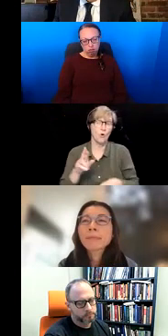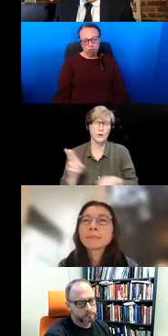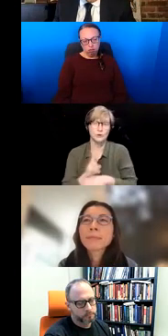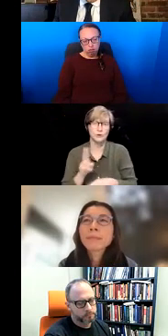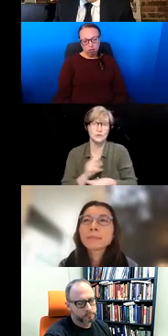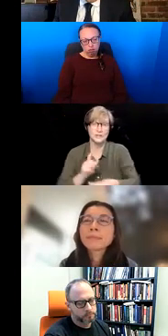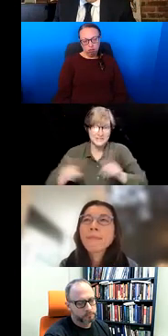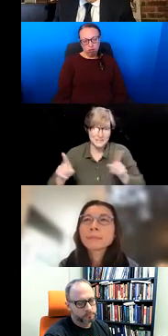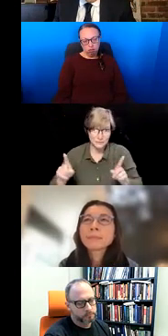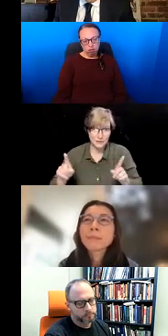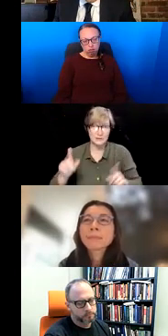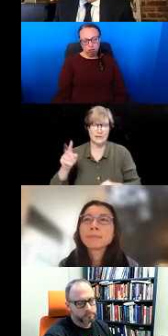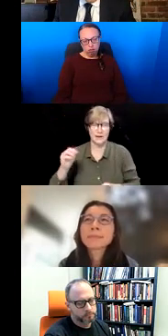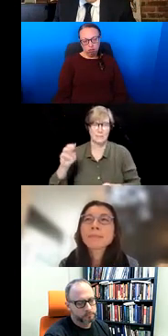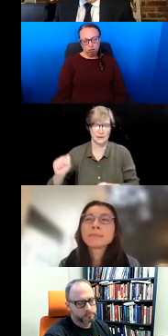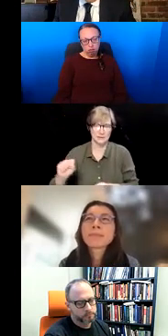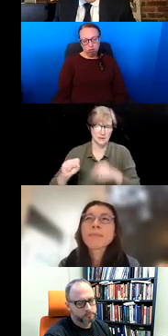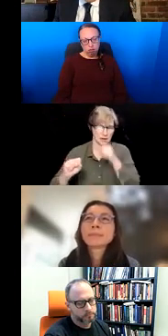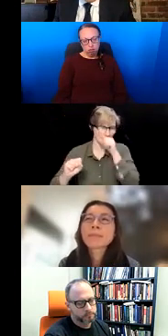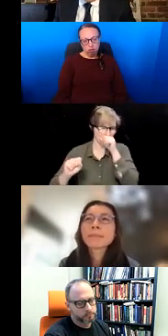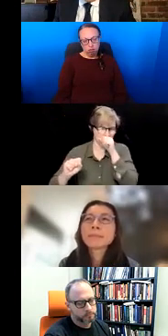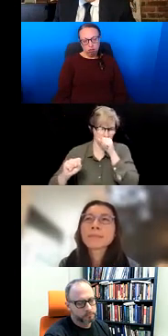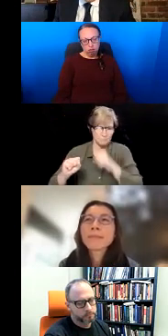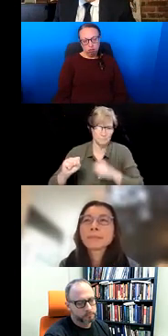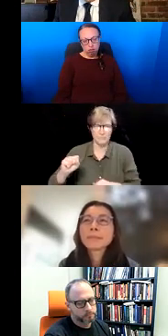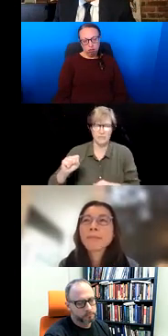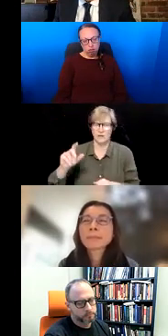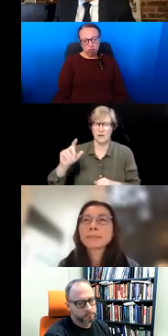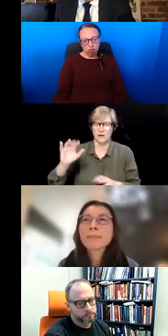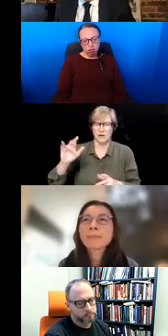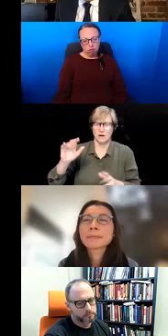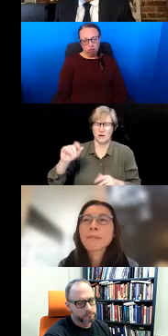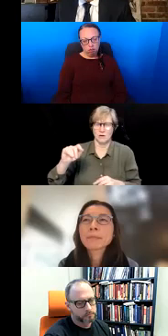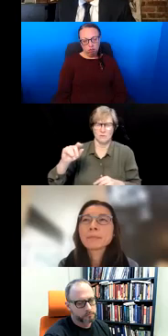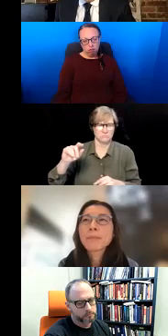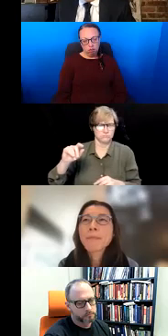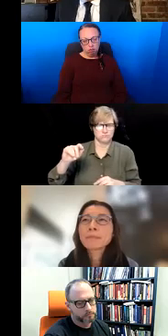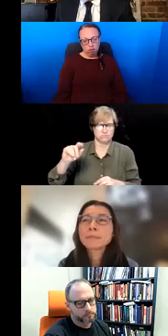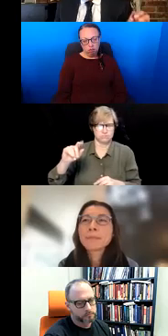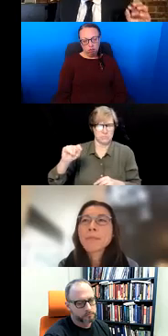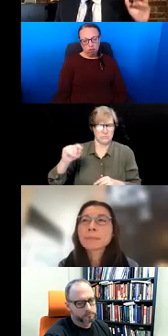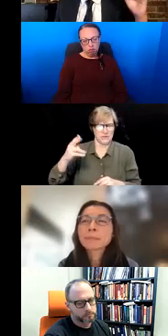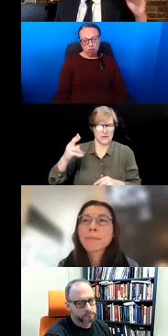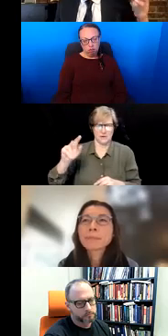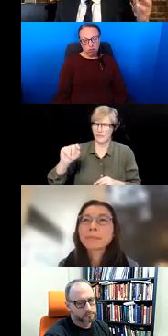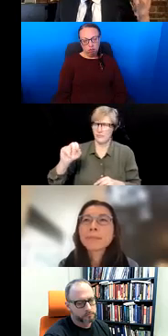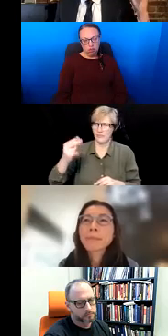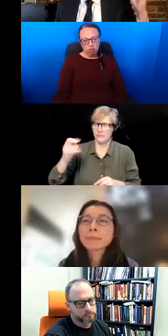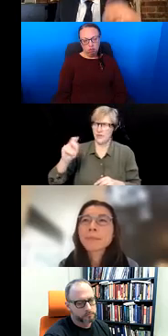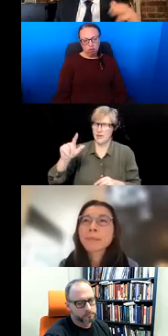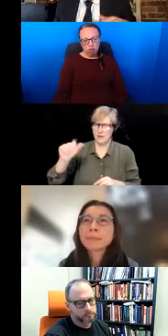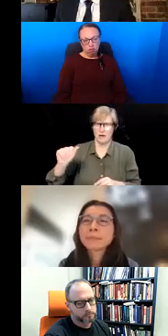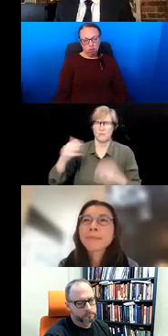burst stimulation, in this case, what's called continuous theta burst stimulation. It's robust inhibitory stimulation, to